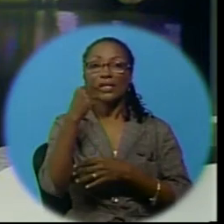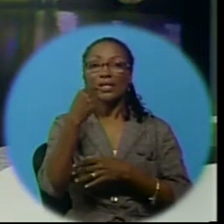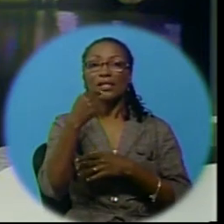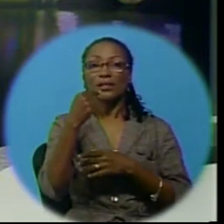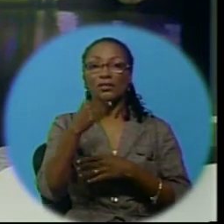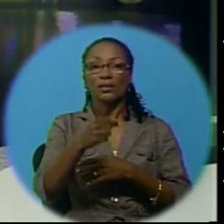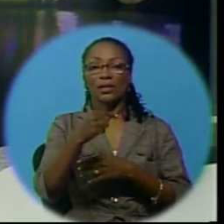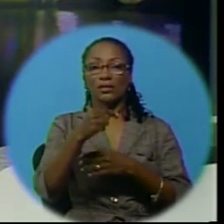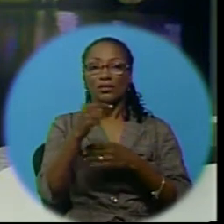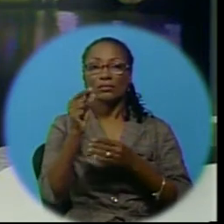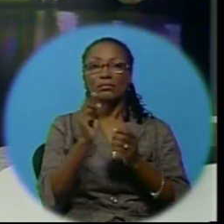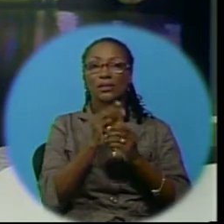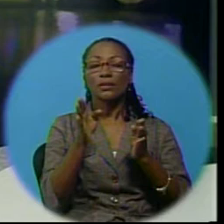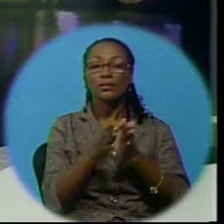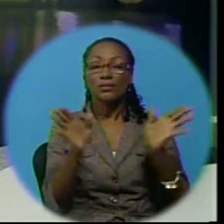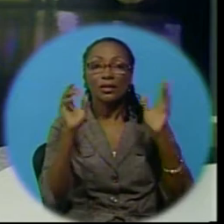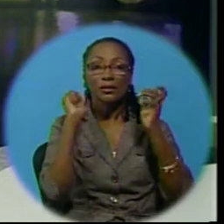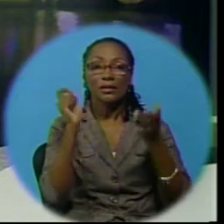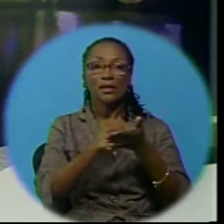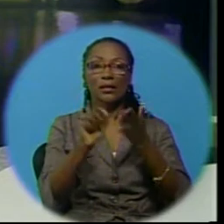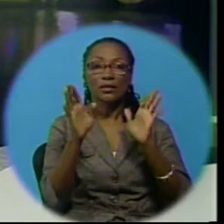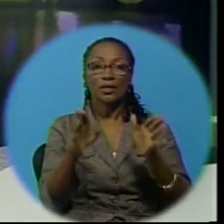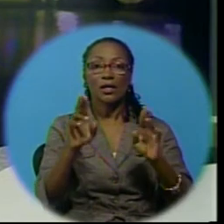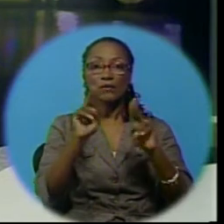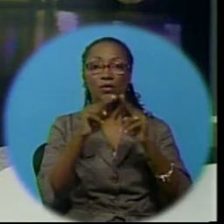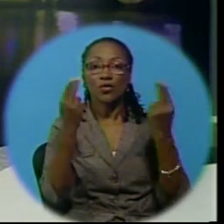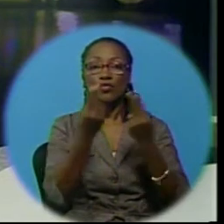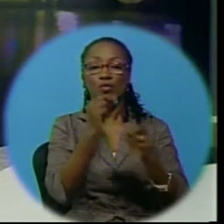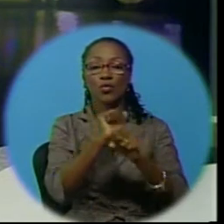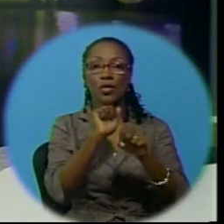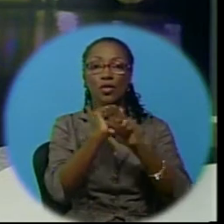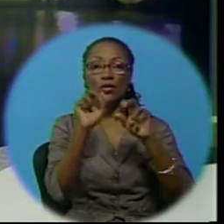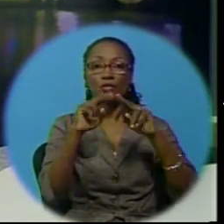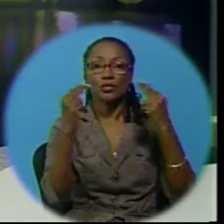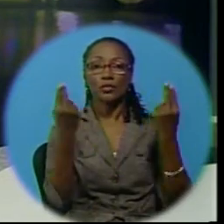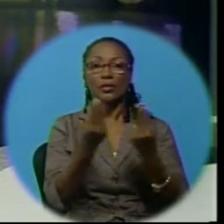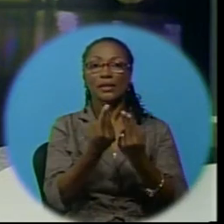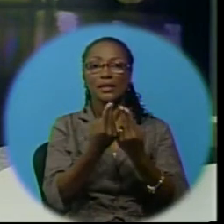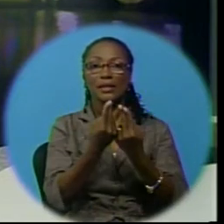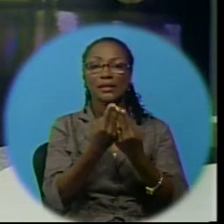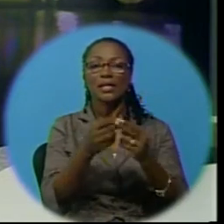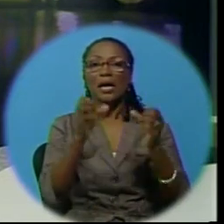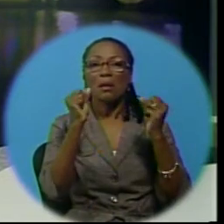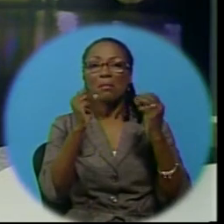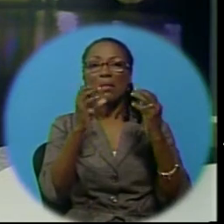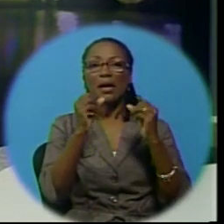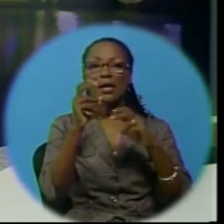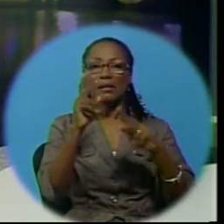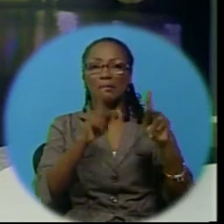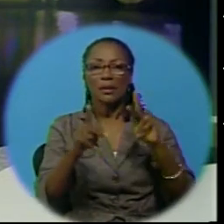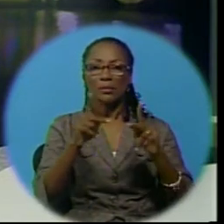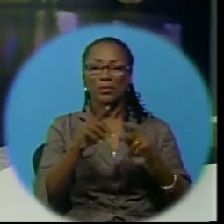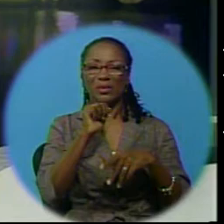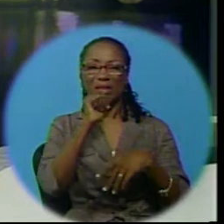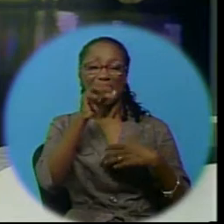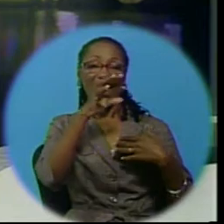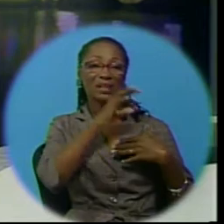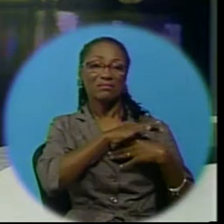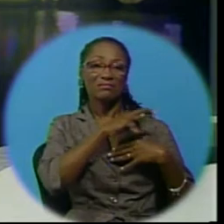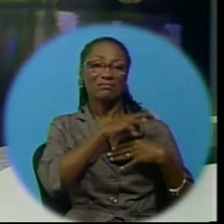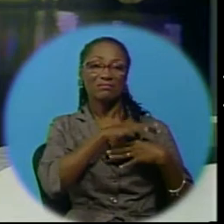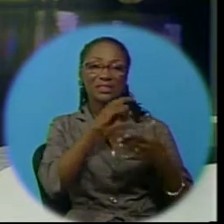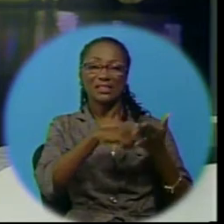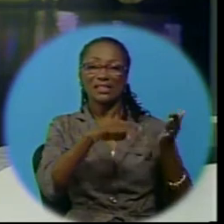Union, Caswell Franklin, says the move was long in coming as the workers in Barbados were being highly disadvantaged by the actions of government